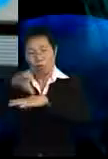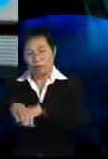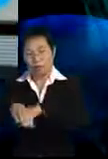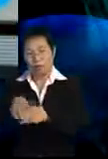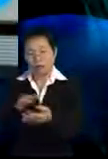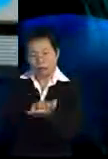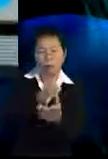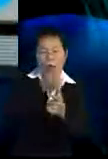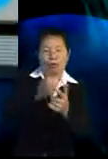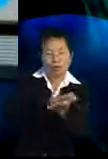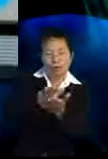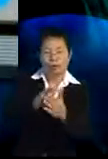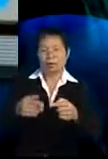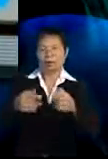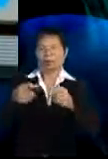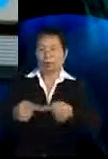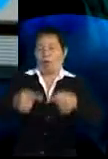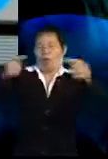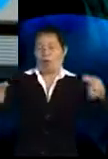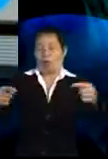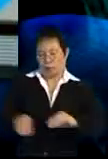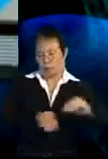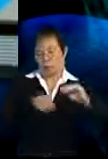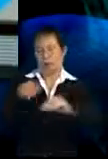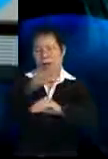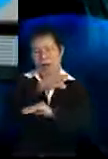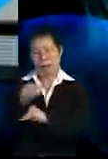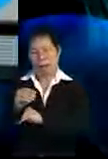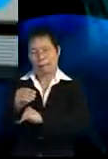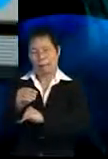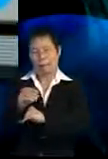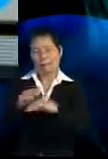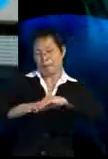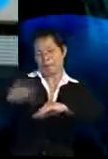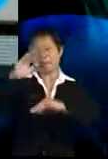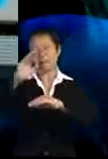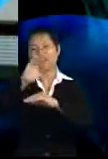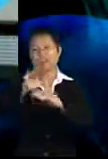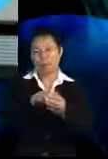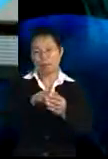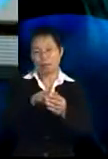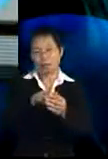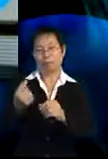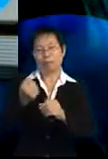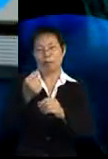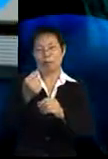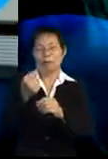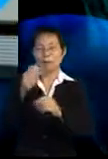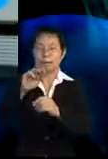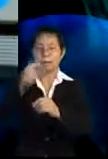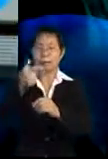acts in a direction opposite that of motion, and the maximum magnitude of friction is 4